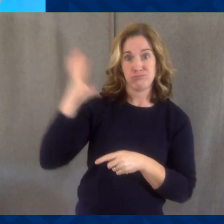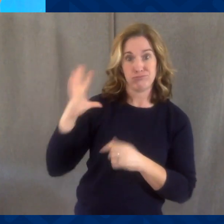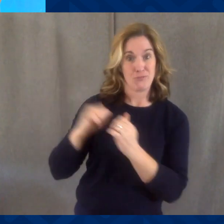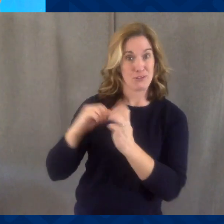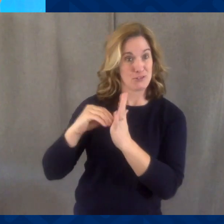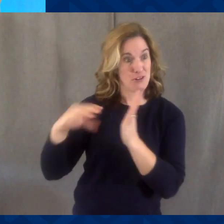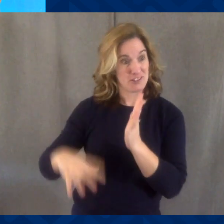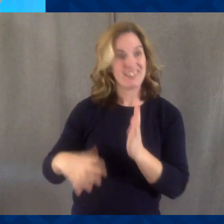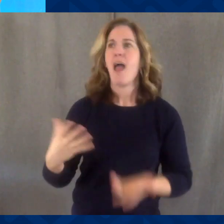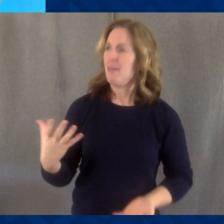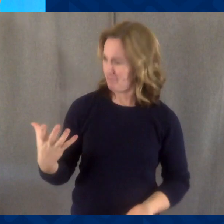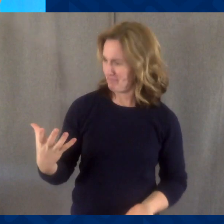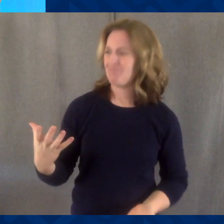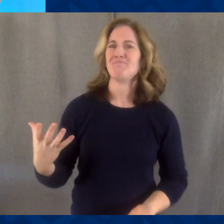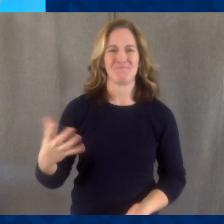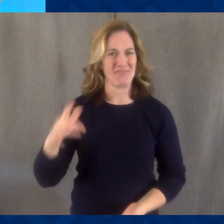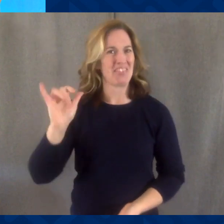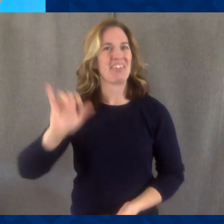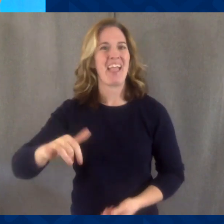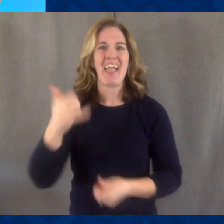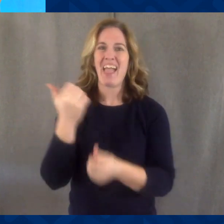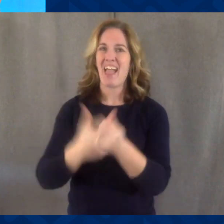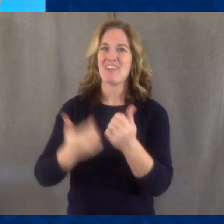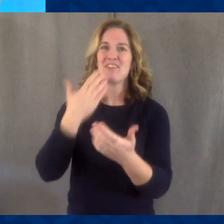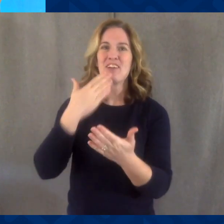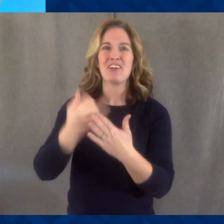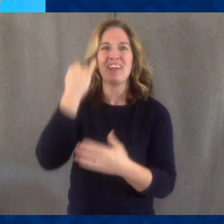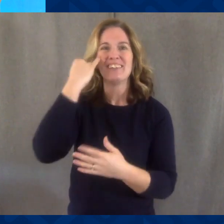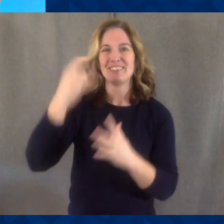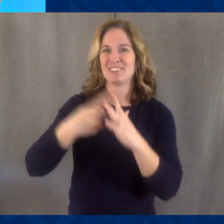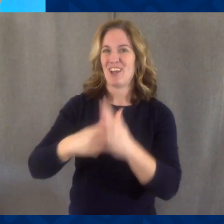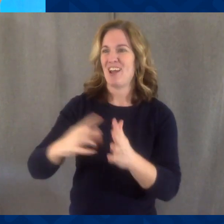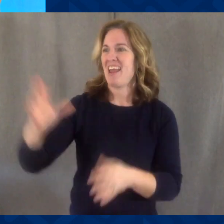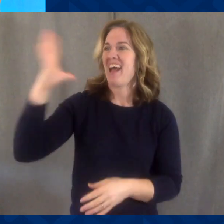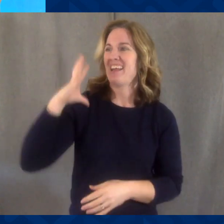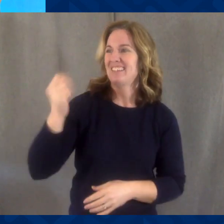student. Exactly. Every good idea began children like in 1980. Children and